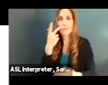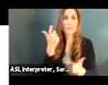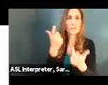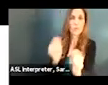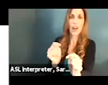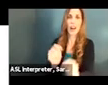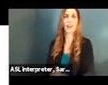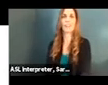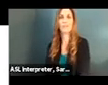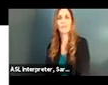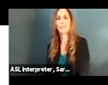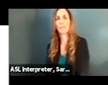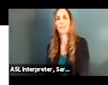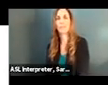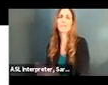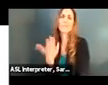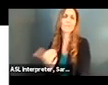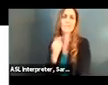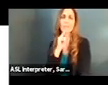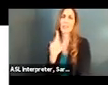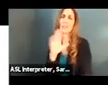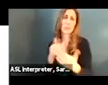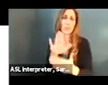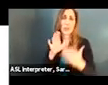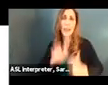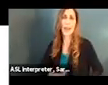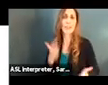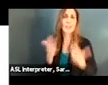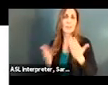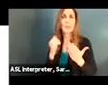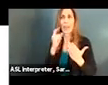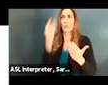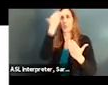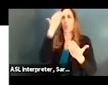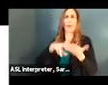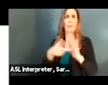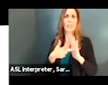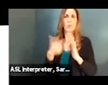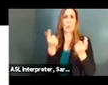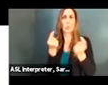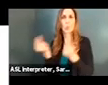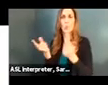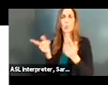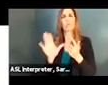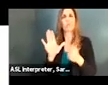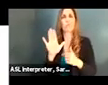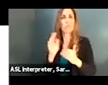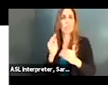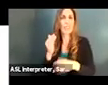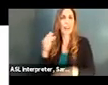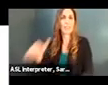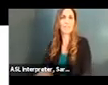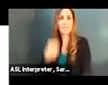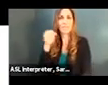want to try something out, and it might not work for any of your clients, but at least now you know what it's like. So that Liftware level spoon, in this